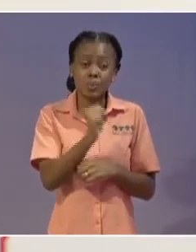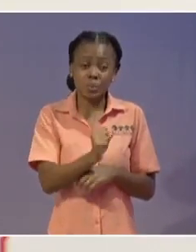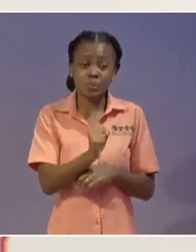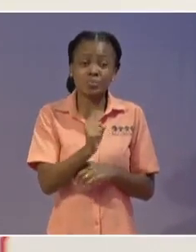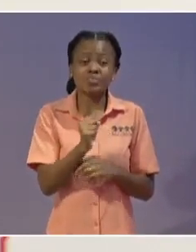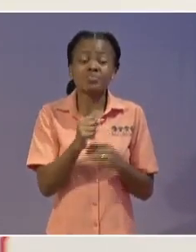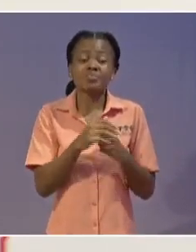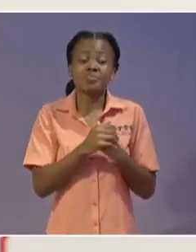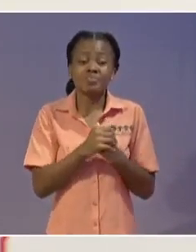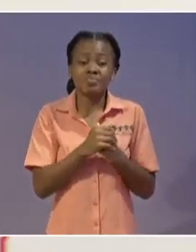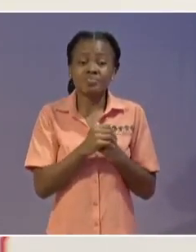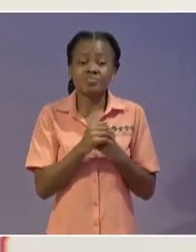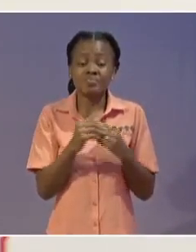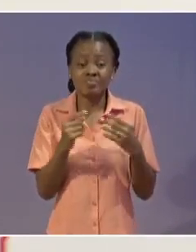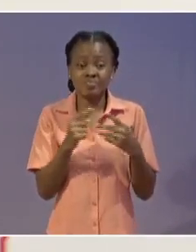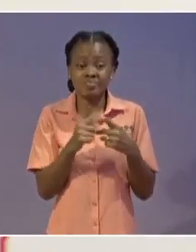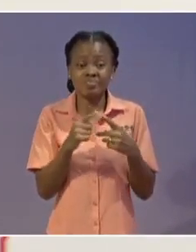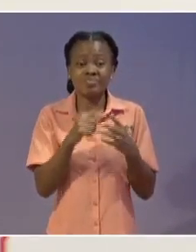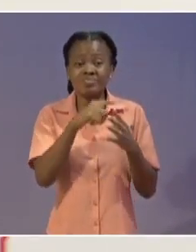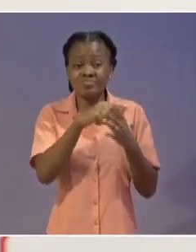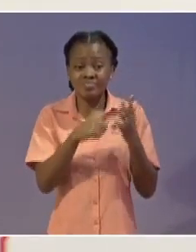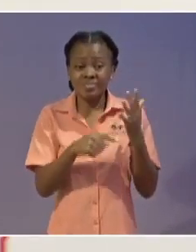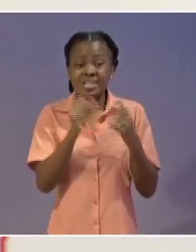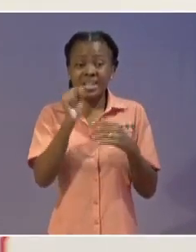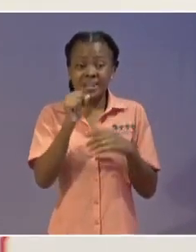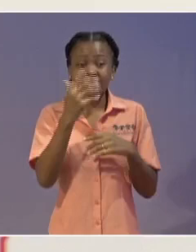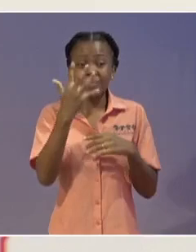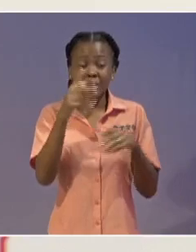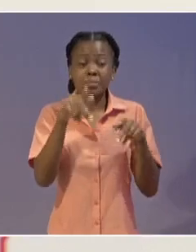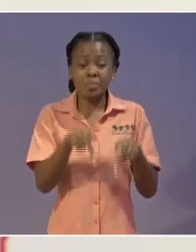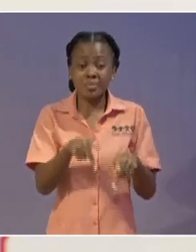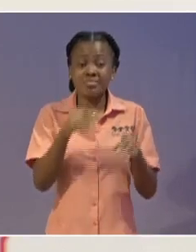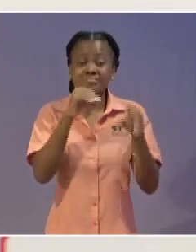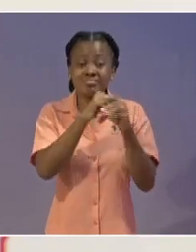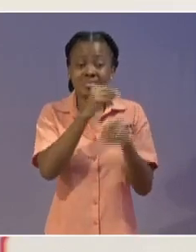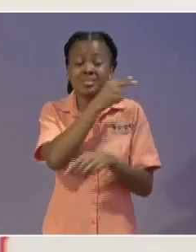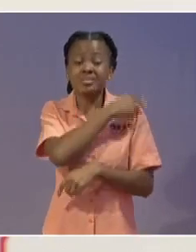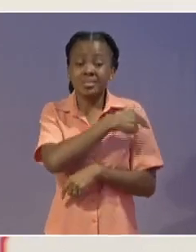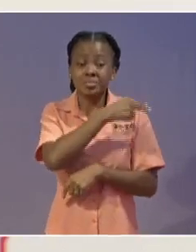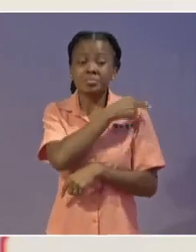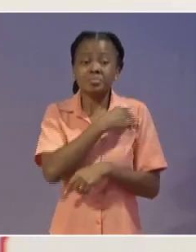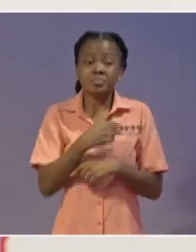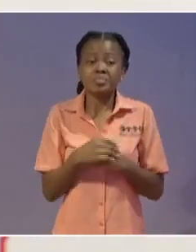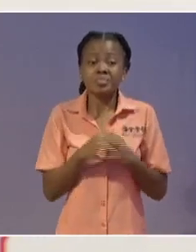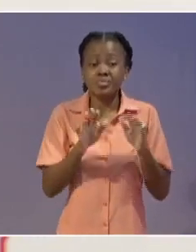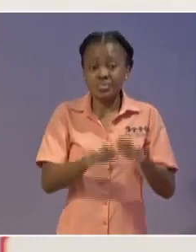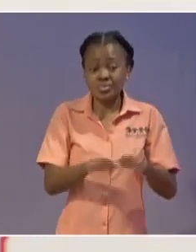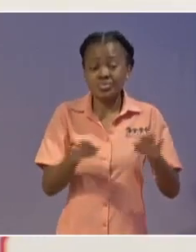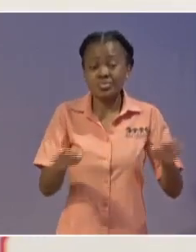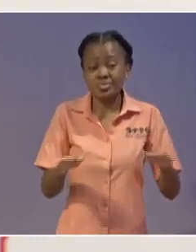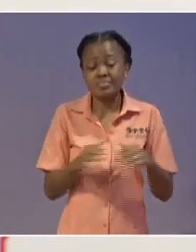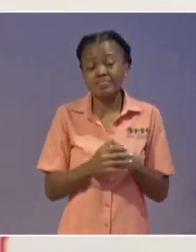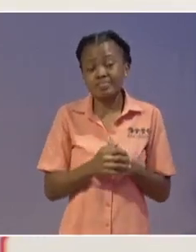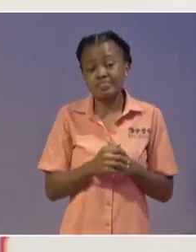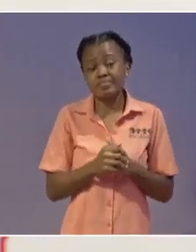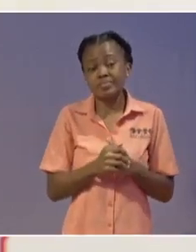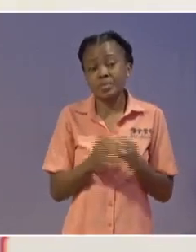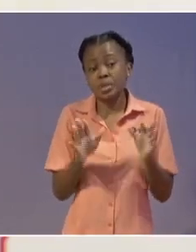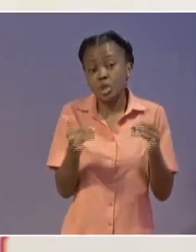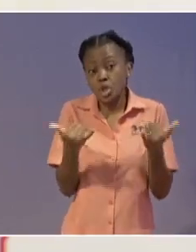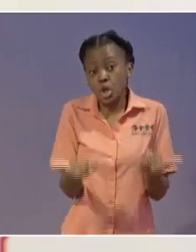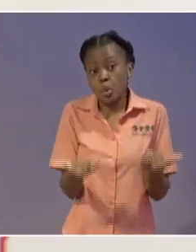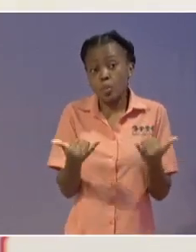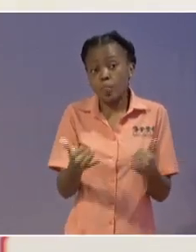just confirming, we have 5 cases presently of pediatric cases in the parallel system. We have 4